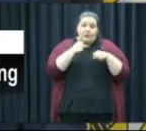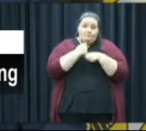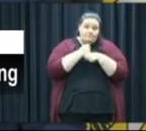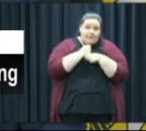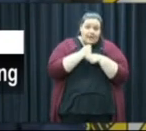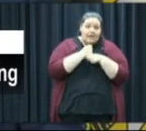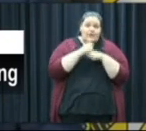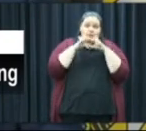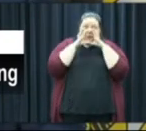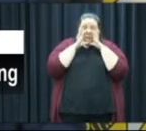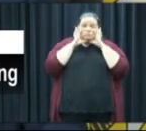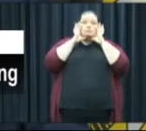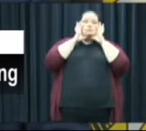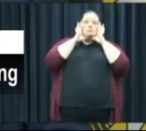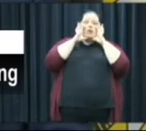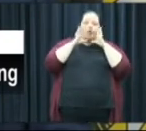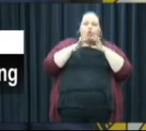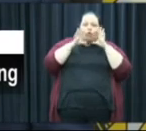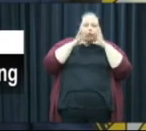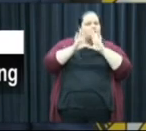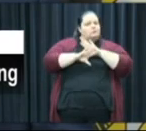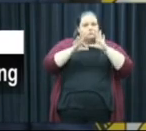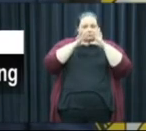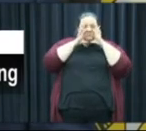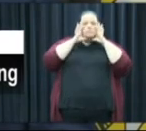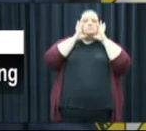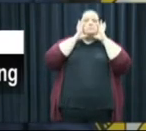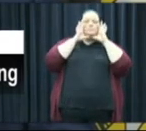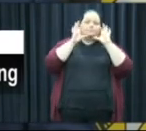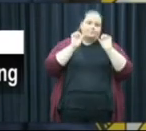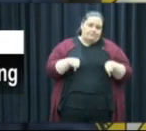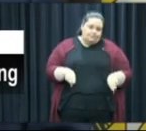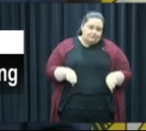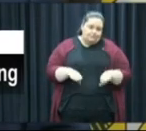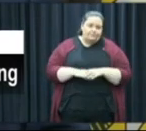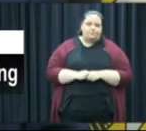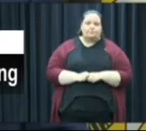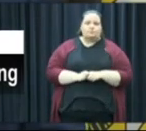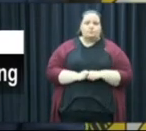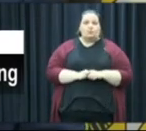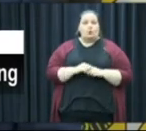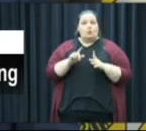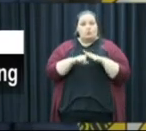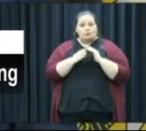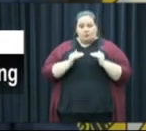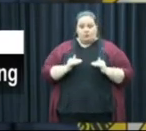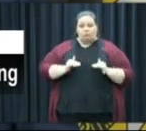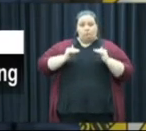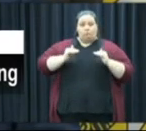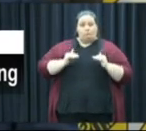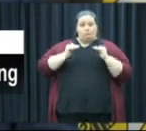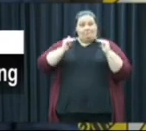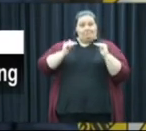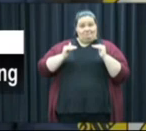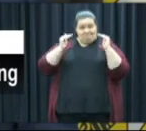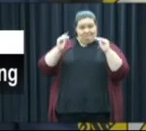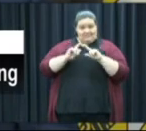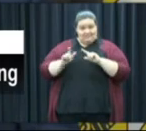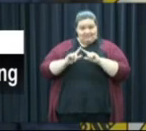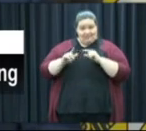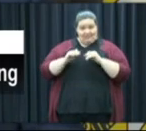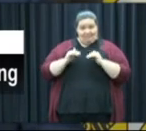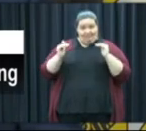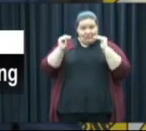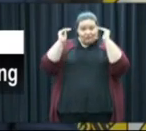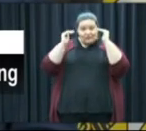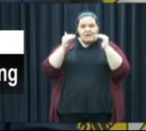tightly against your face. As we move into different phases of recovery, wearing a mask may become mandatory when physical